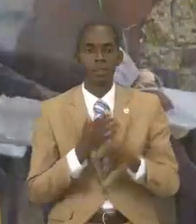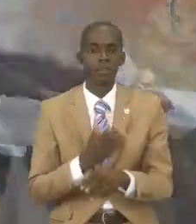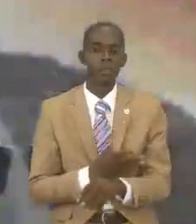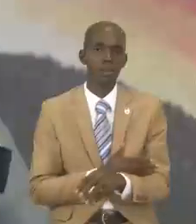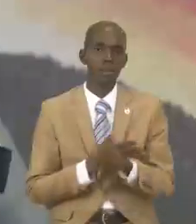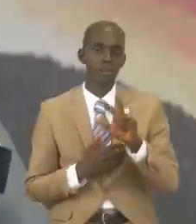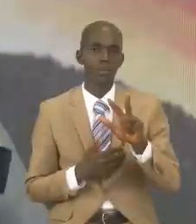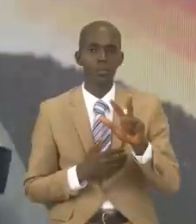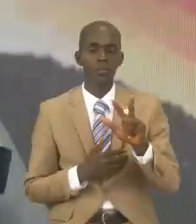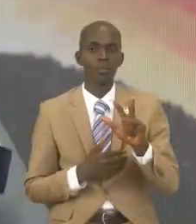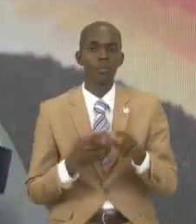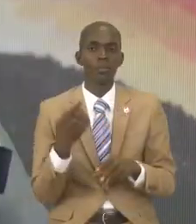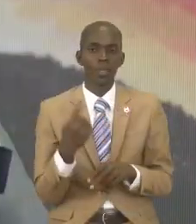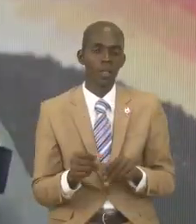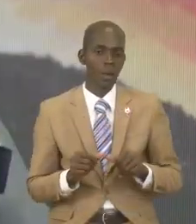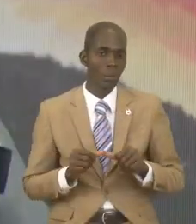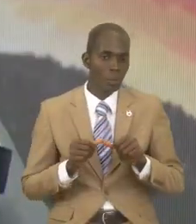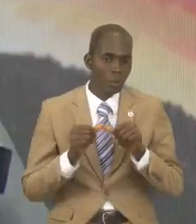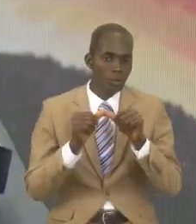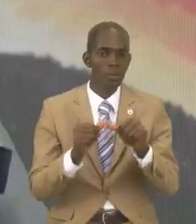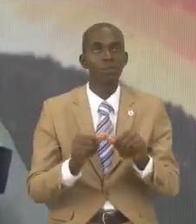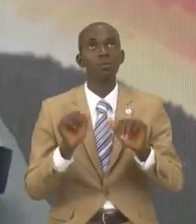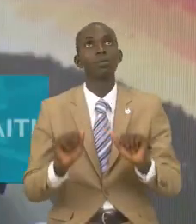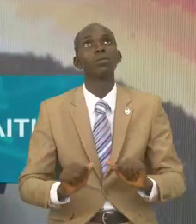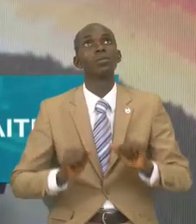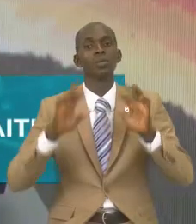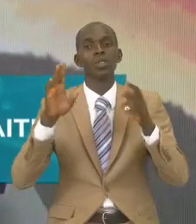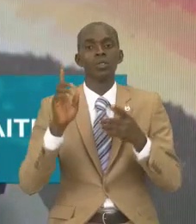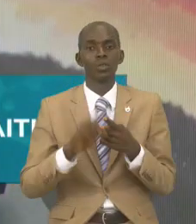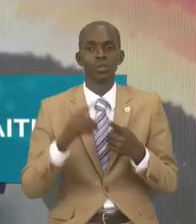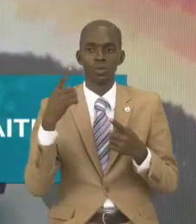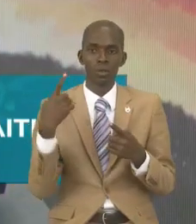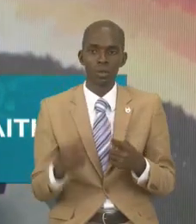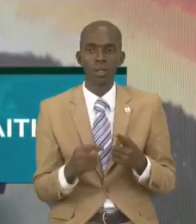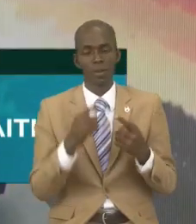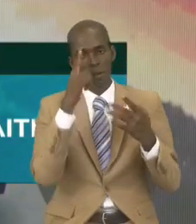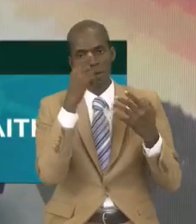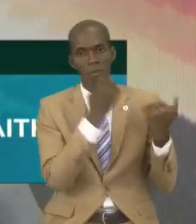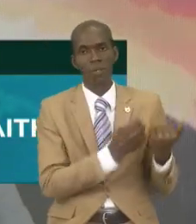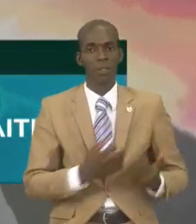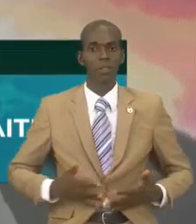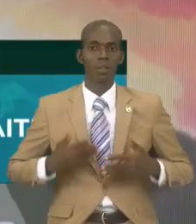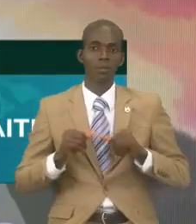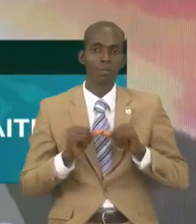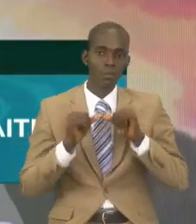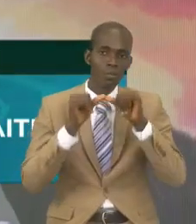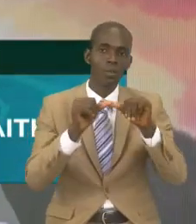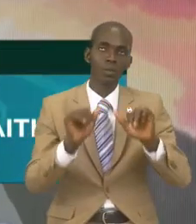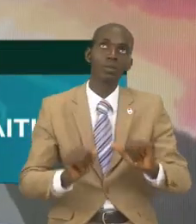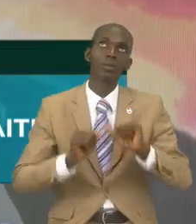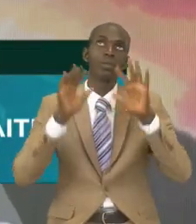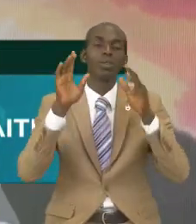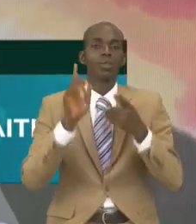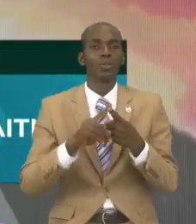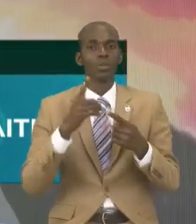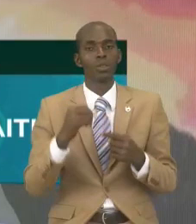the perpetual consecration to the faith life. Perpetual consecration to the